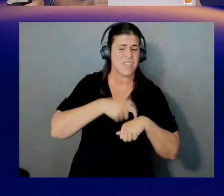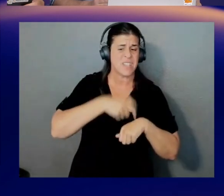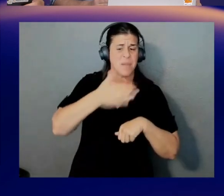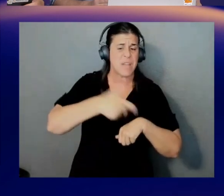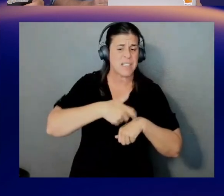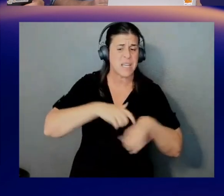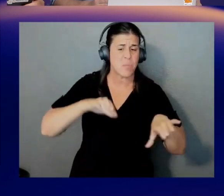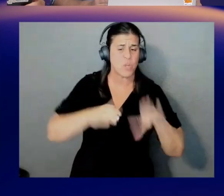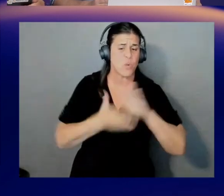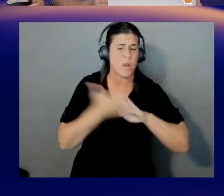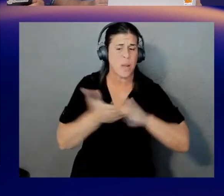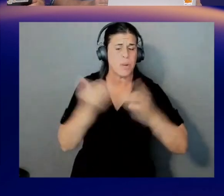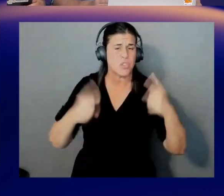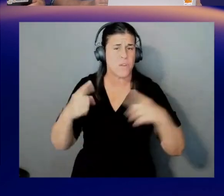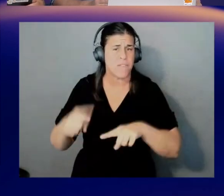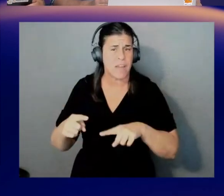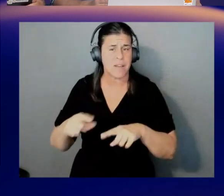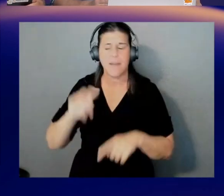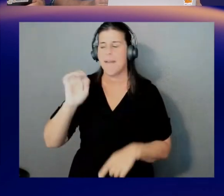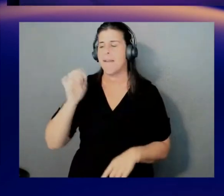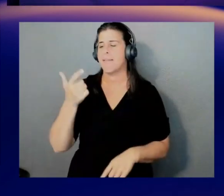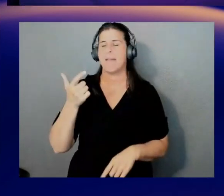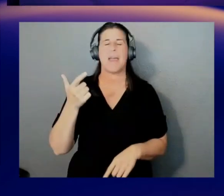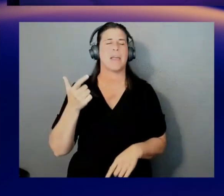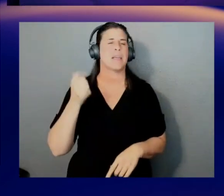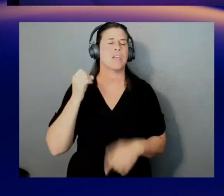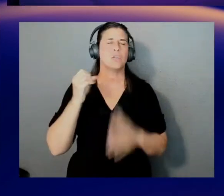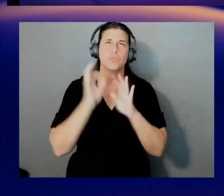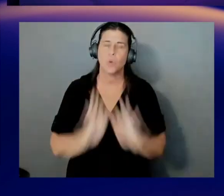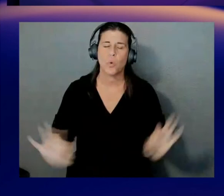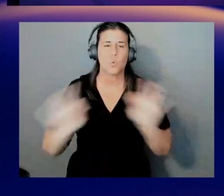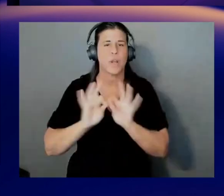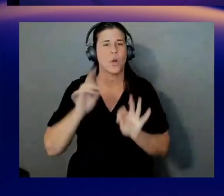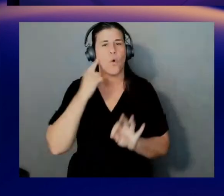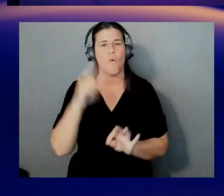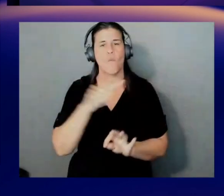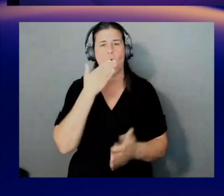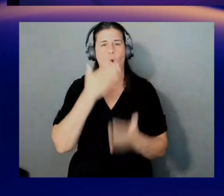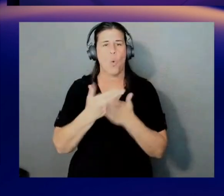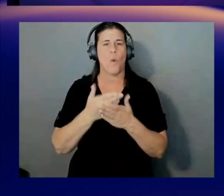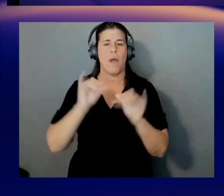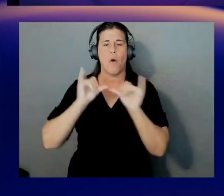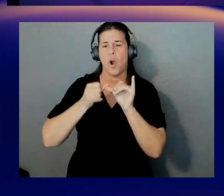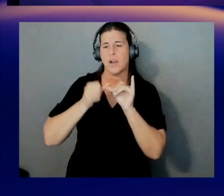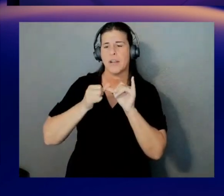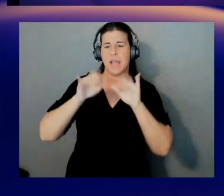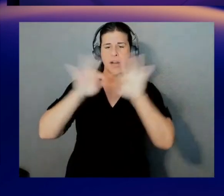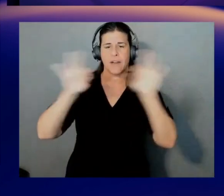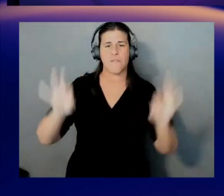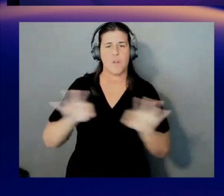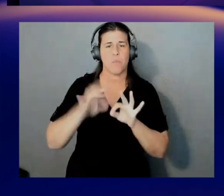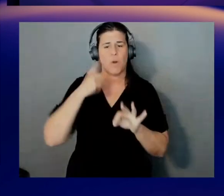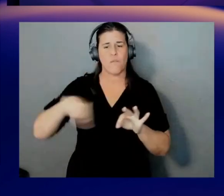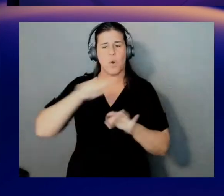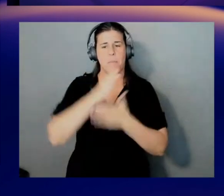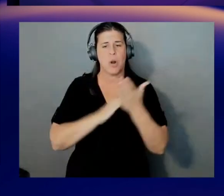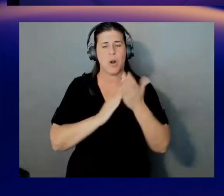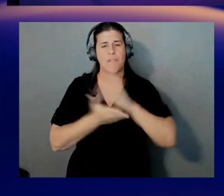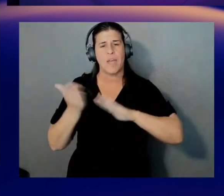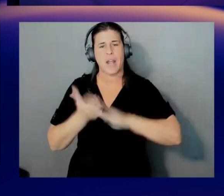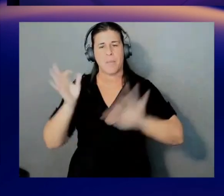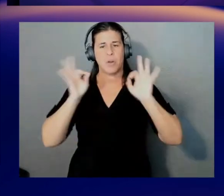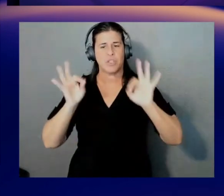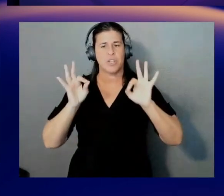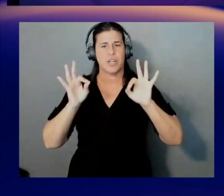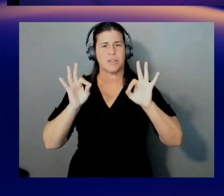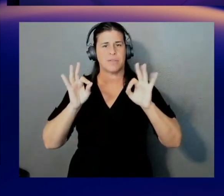event? And tagging is so critical for the well-architected framework also as part of the operational excellence pillar, right? Oh